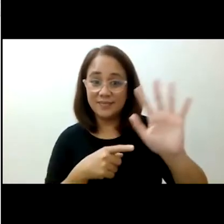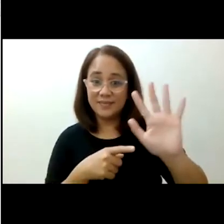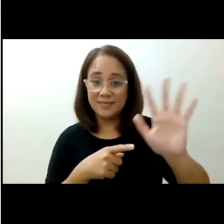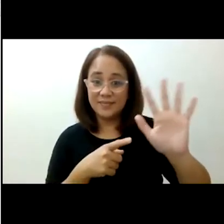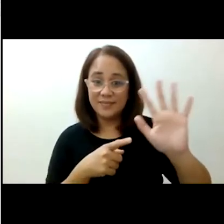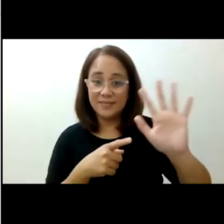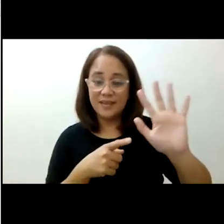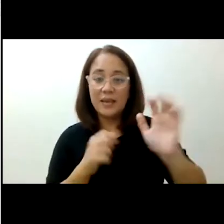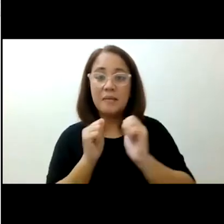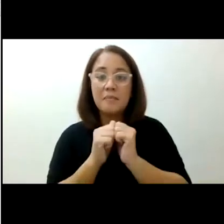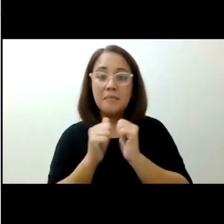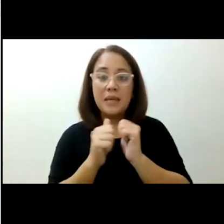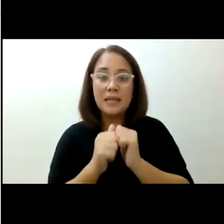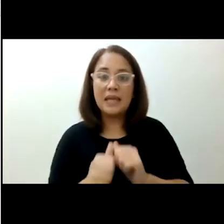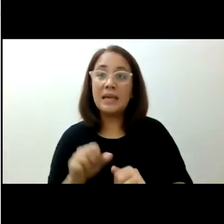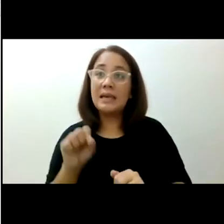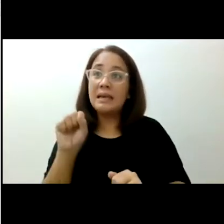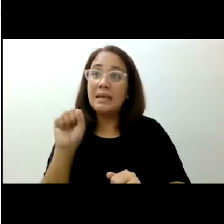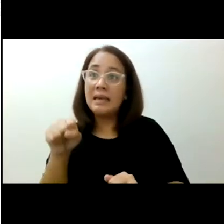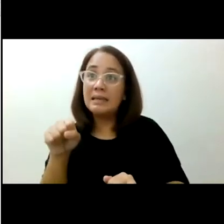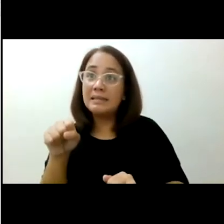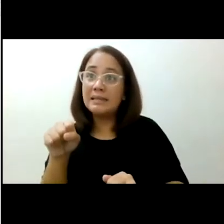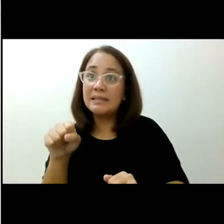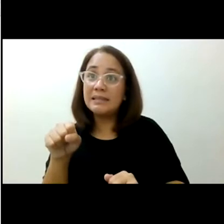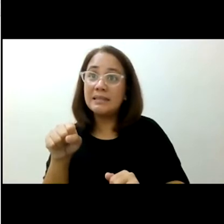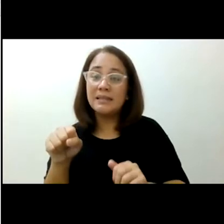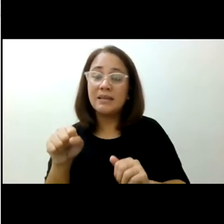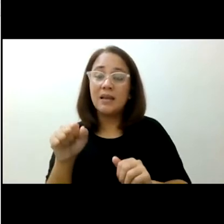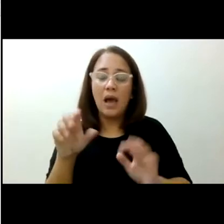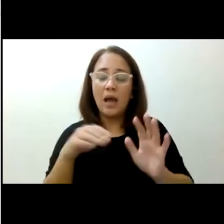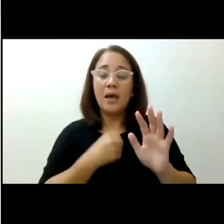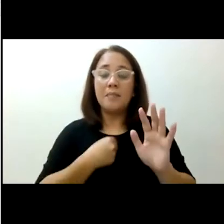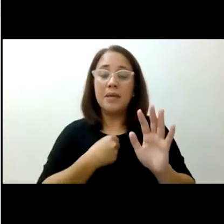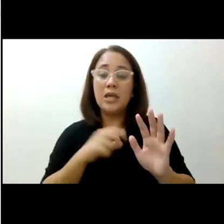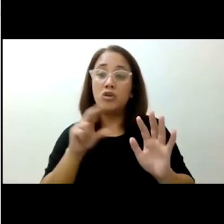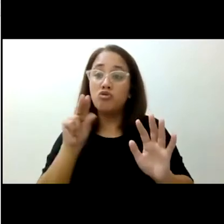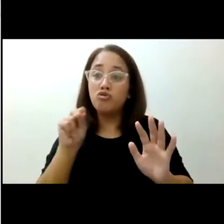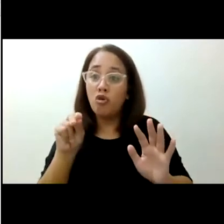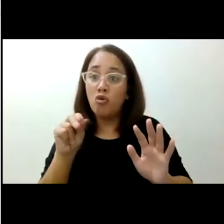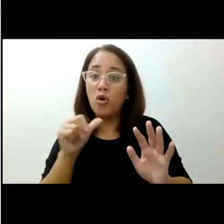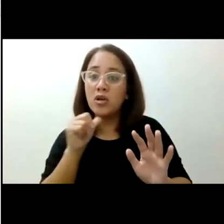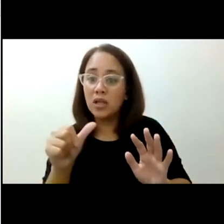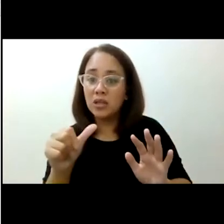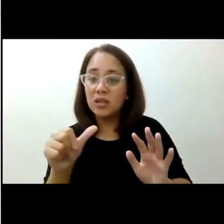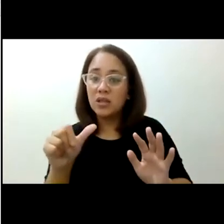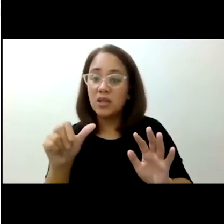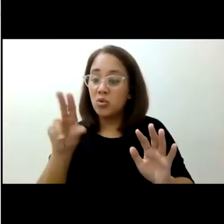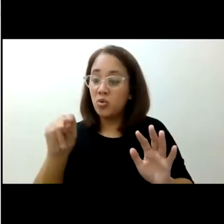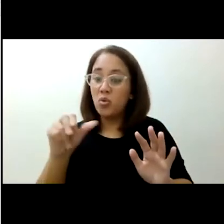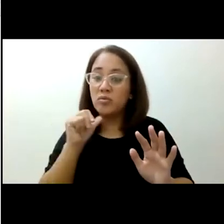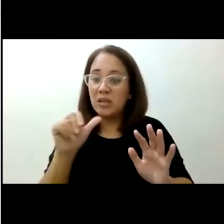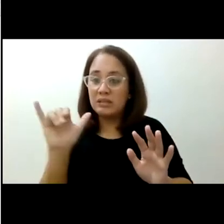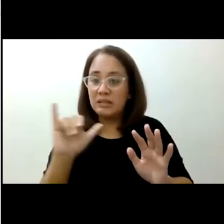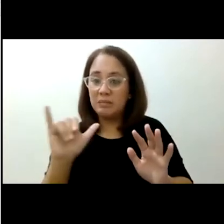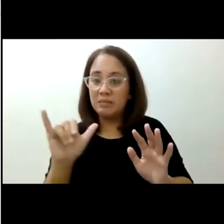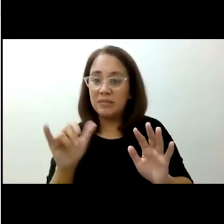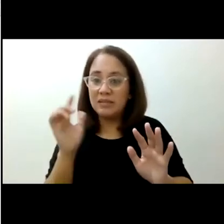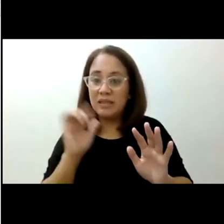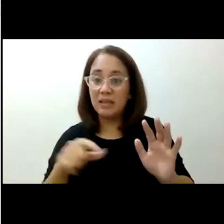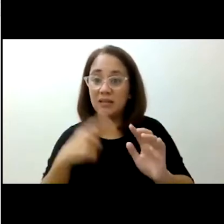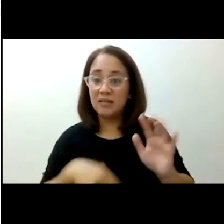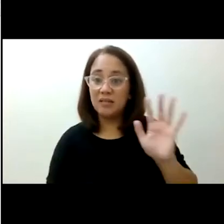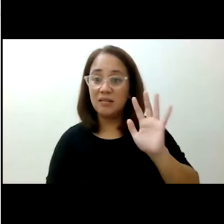means either no or not. So there's no difference between no and not.